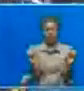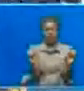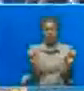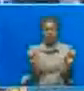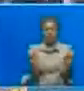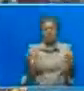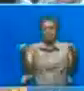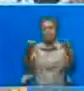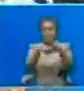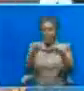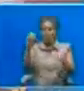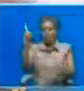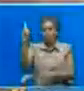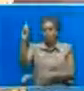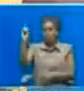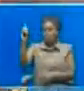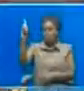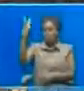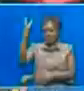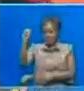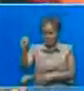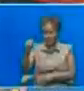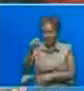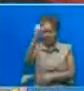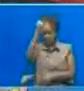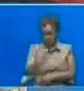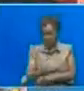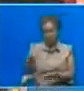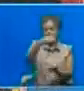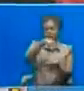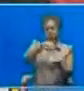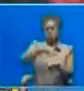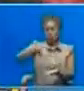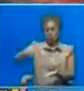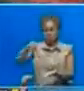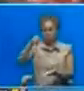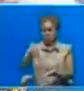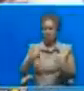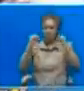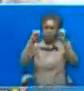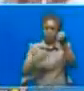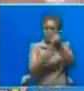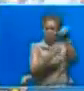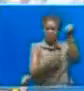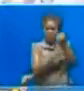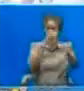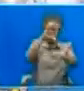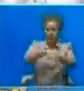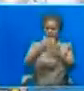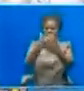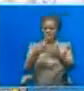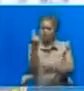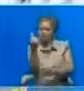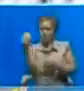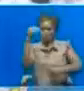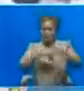And members of the Orange Democratic Movement were in Kajiado Central Constituency to rally its supporters ahead of the by-elections